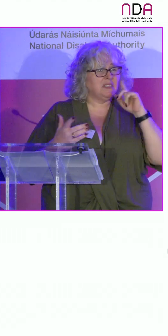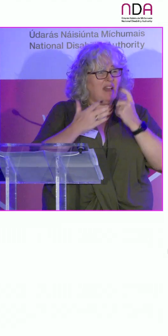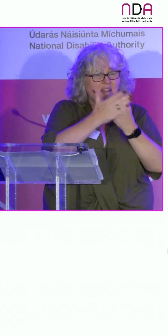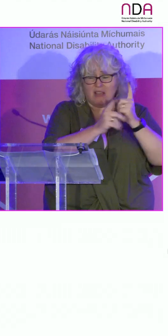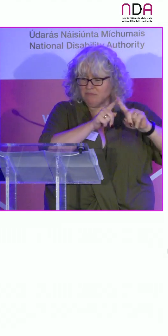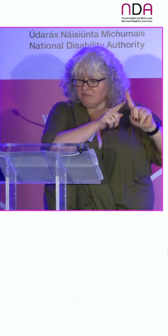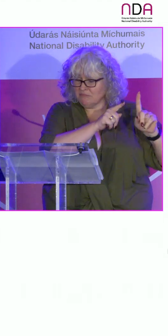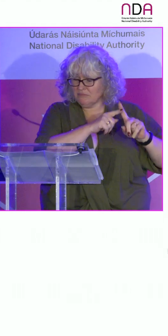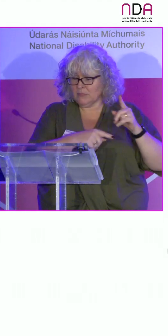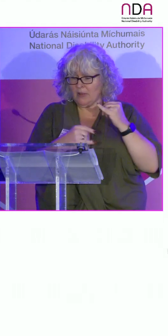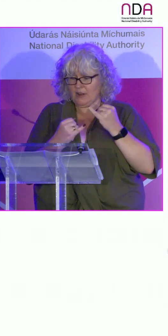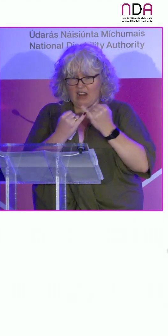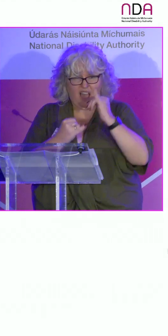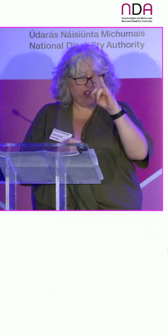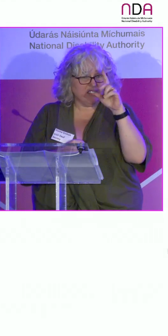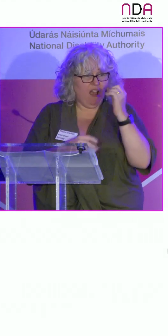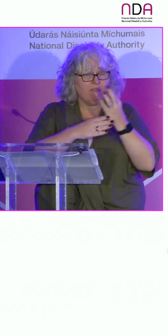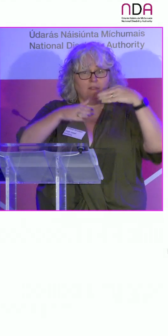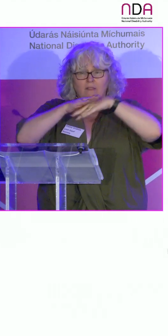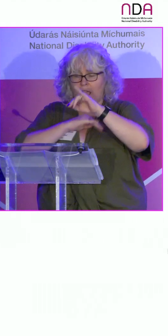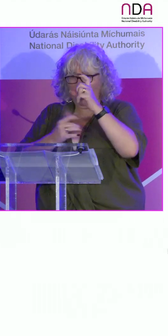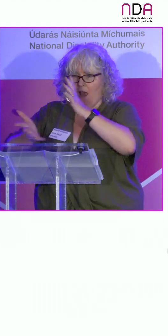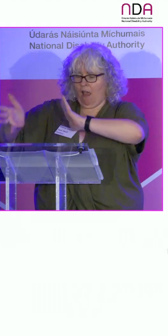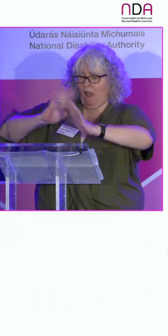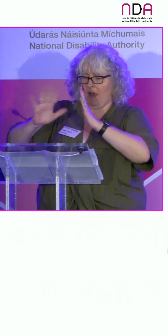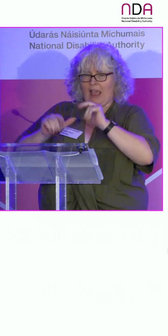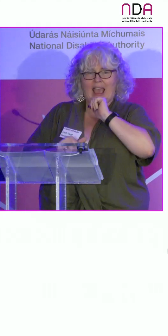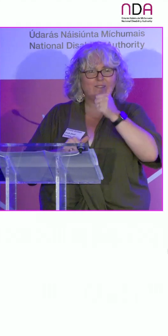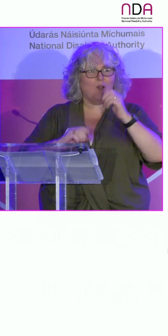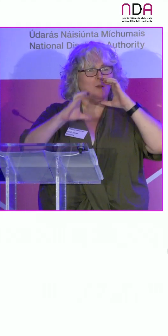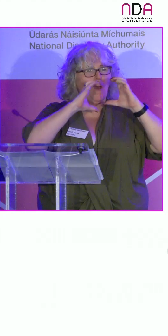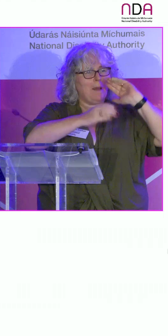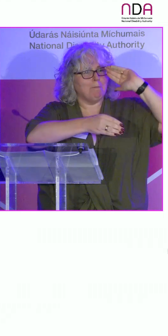our identity is within our own clubs and hosting our own events.